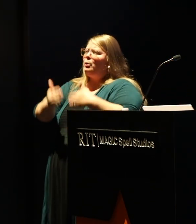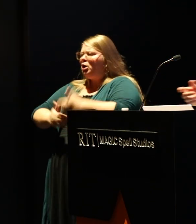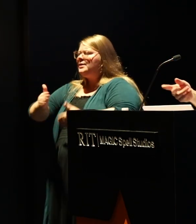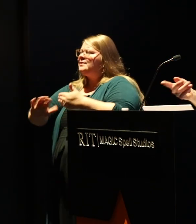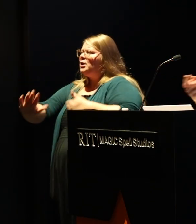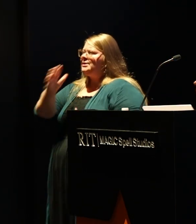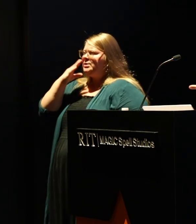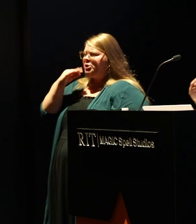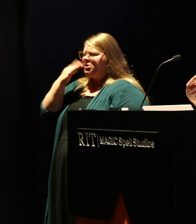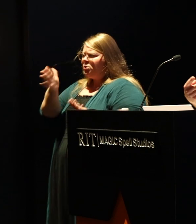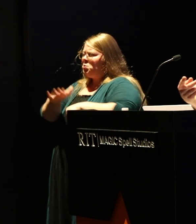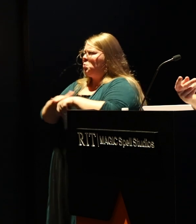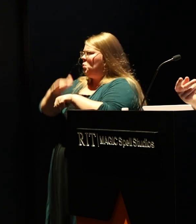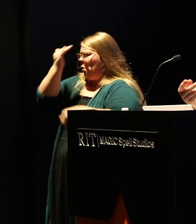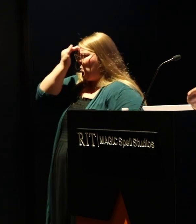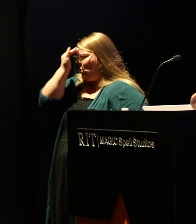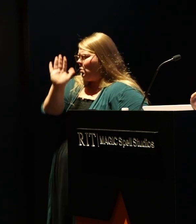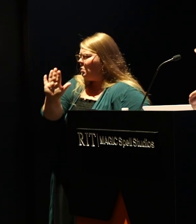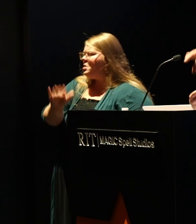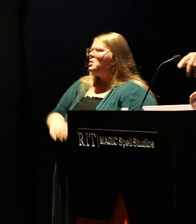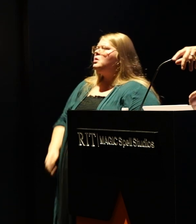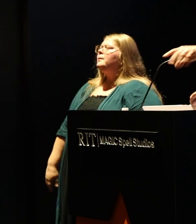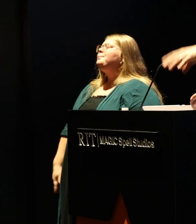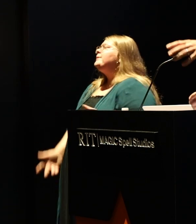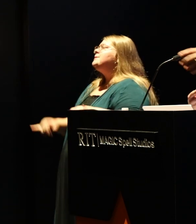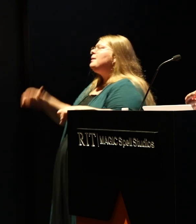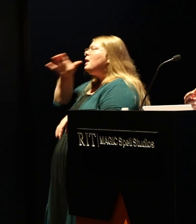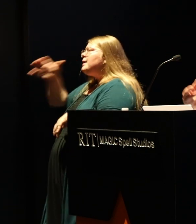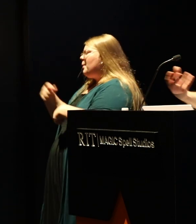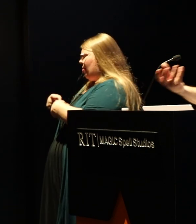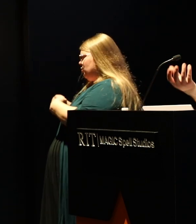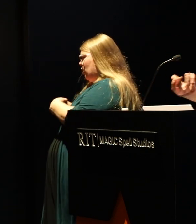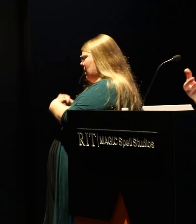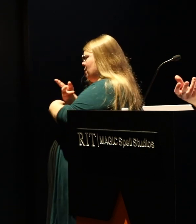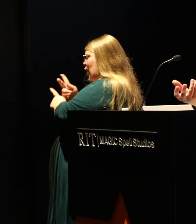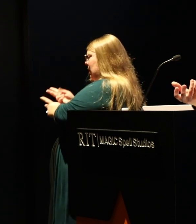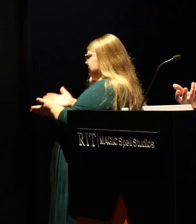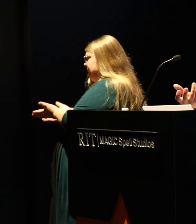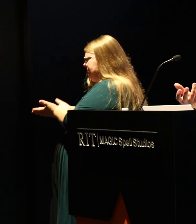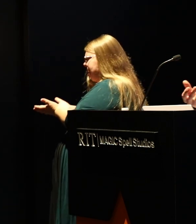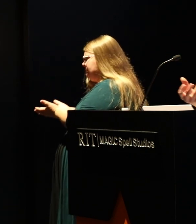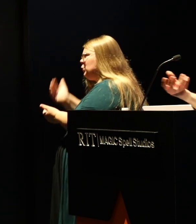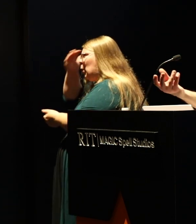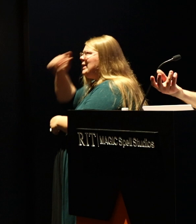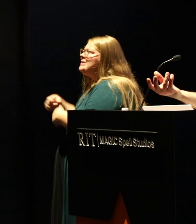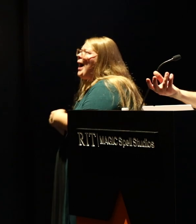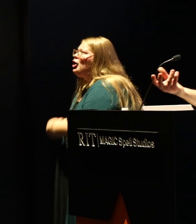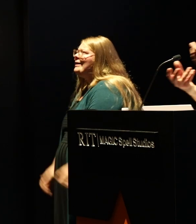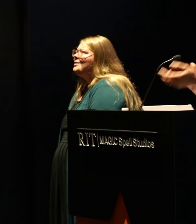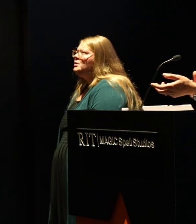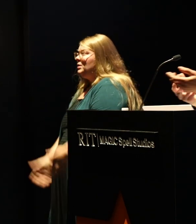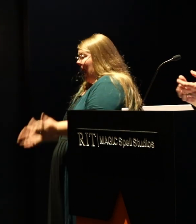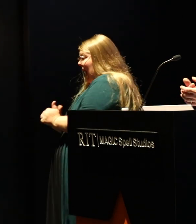build it. It's not too different than if you are designing an electronic product and the battery's got to fit in there somehow. Have